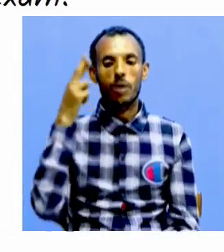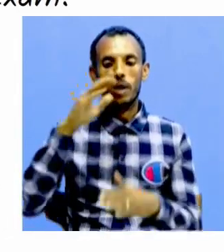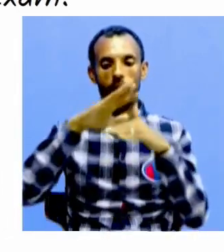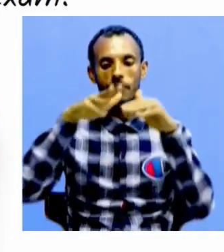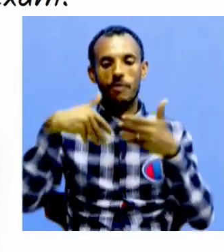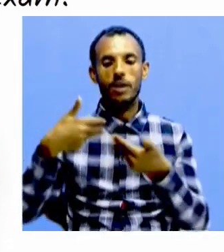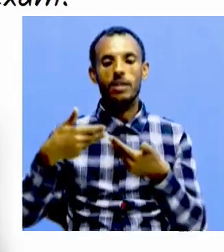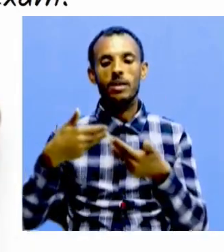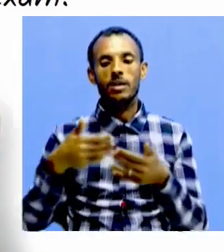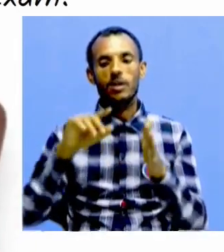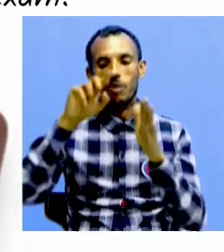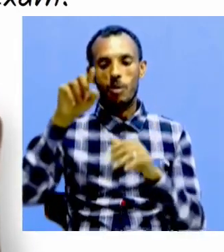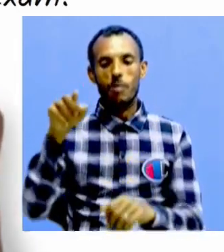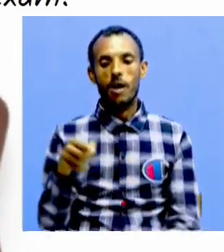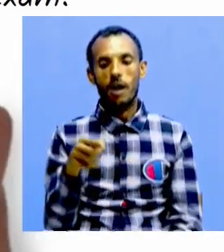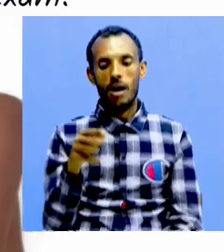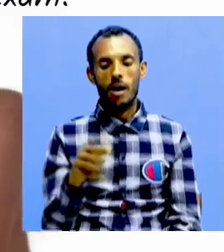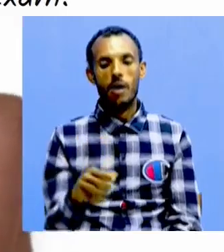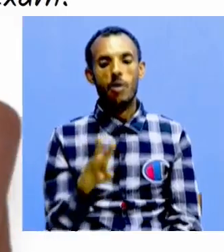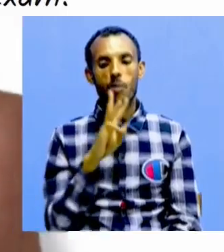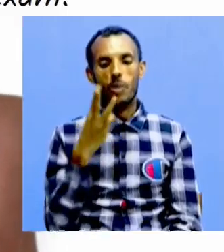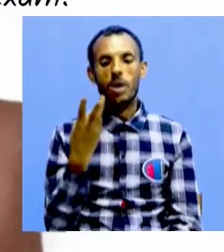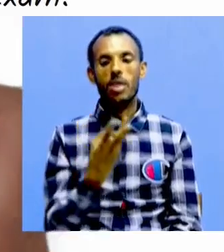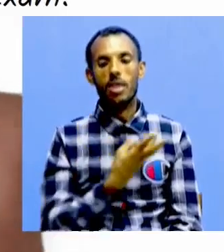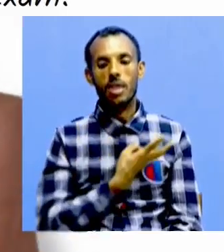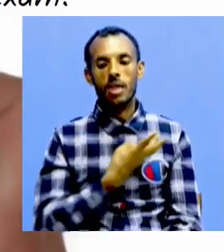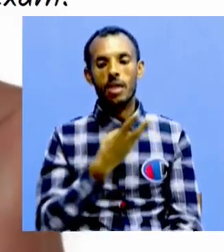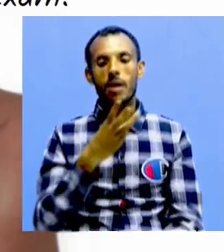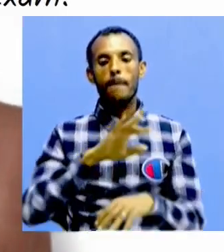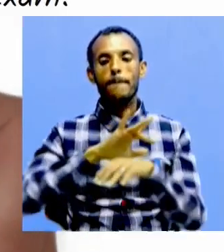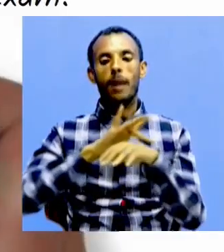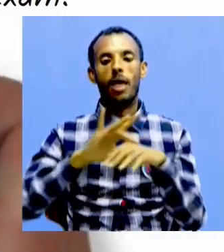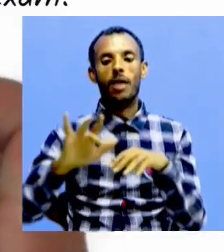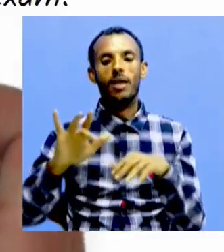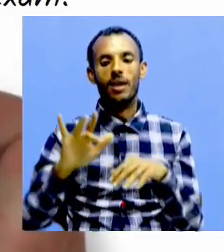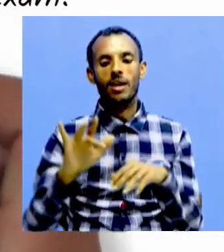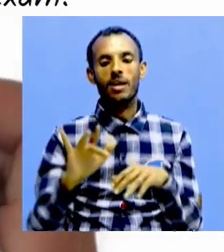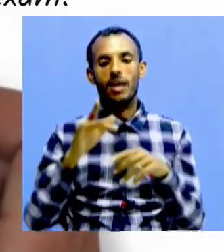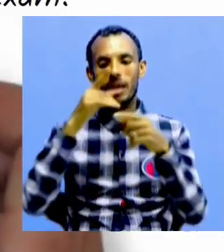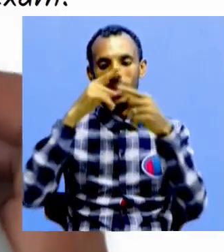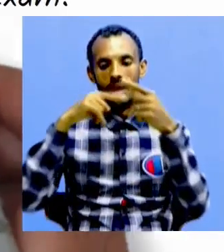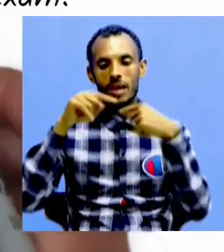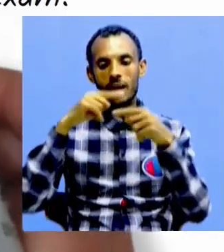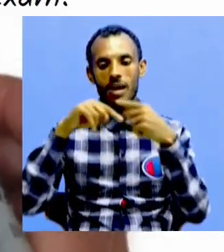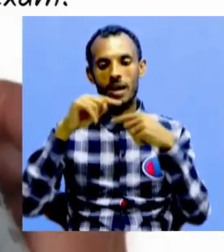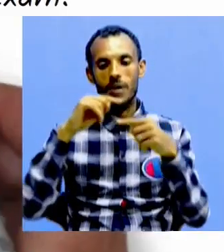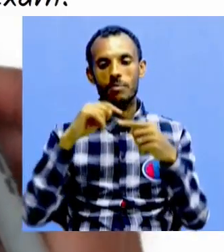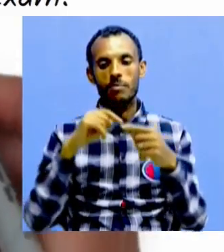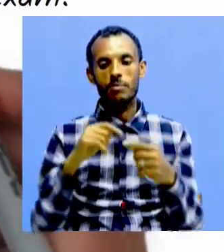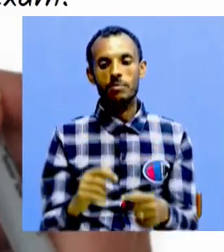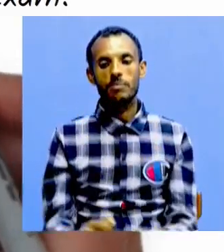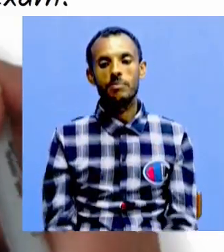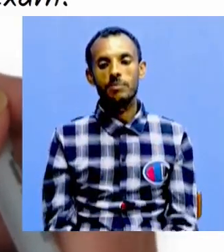invited, comma, we blank come